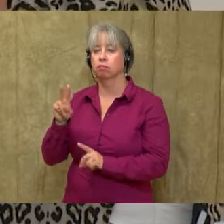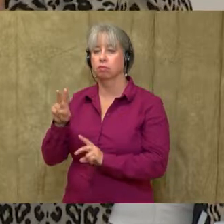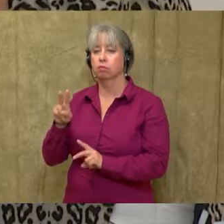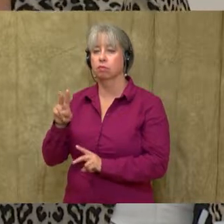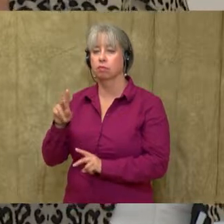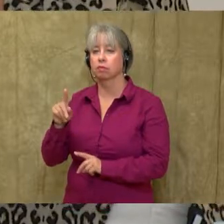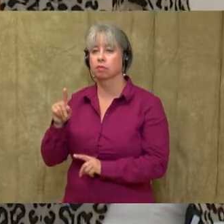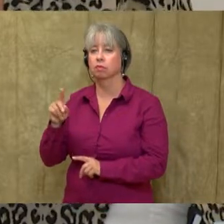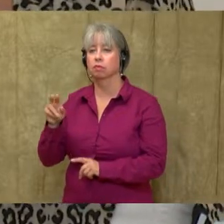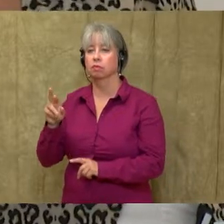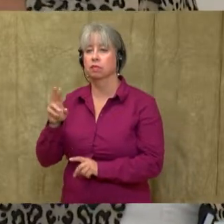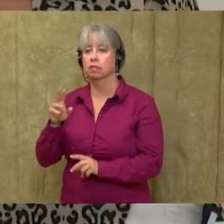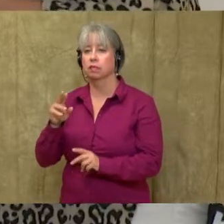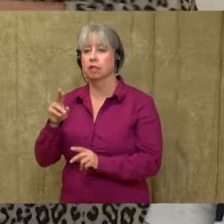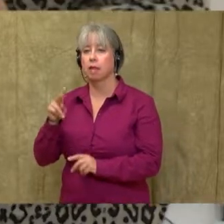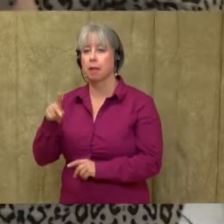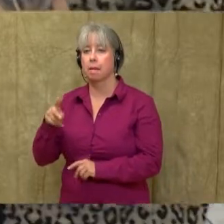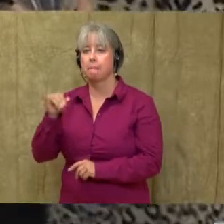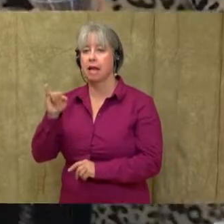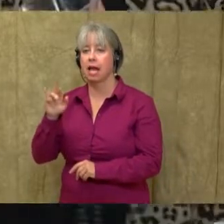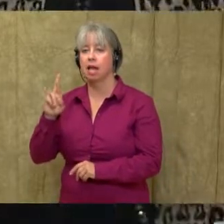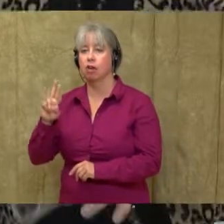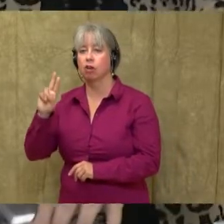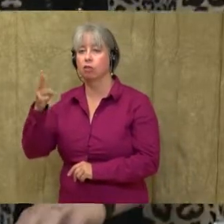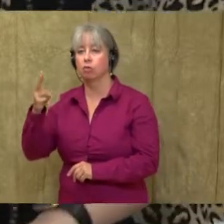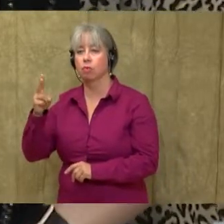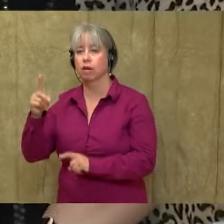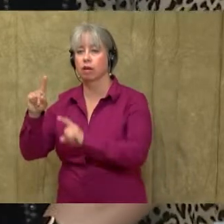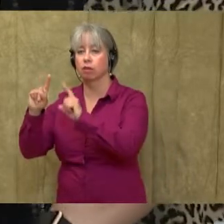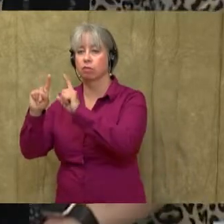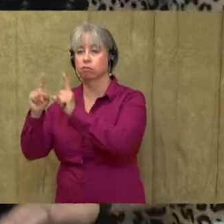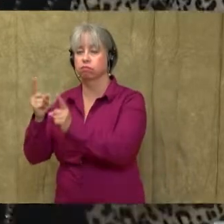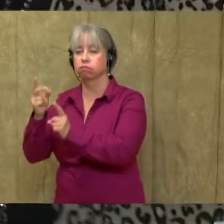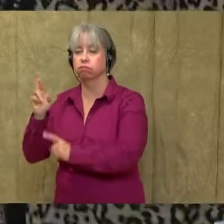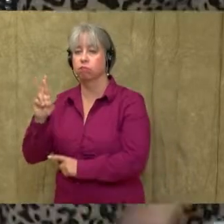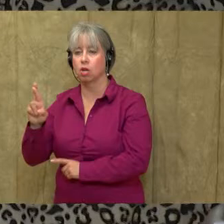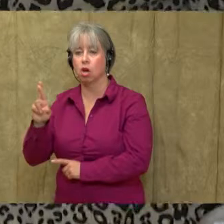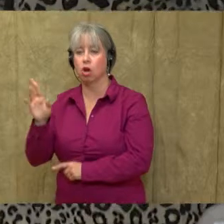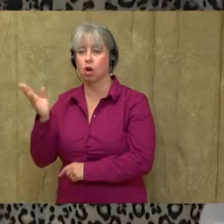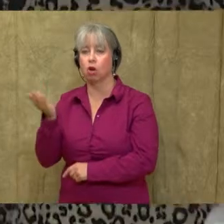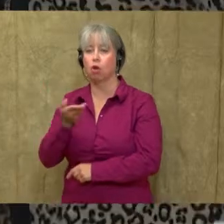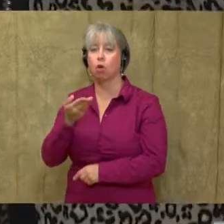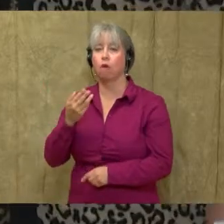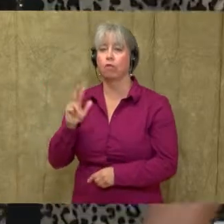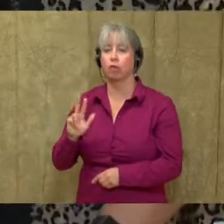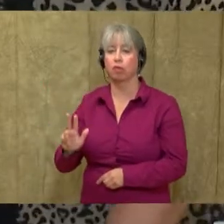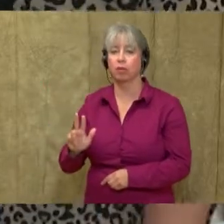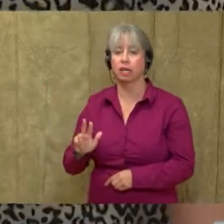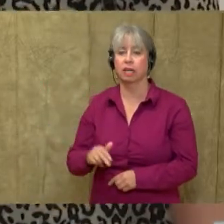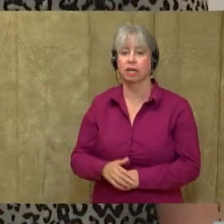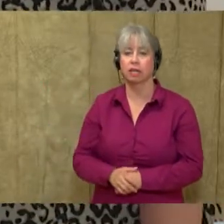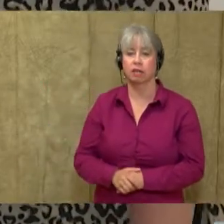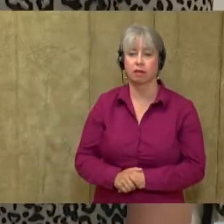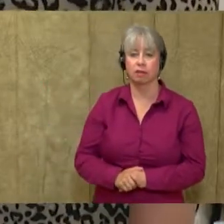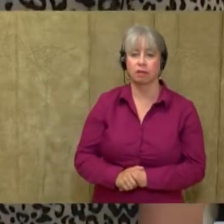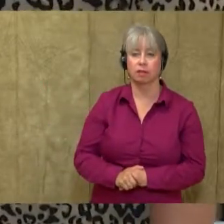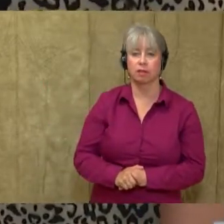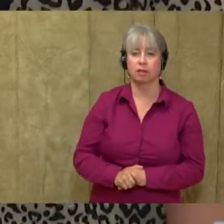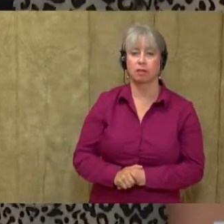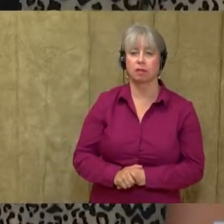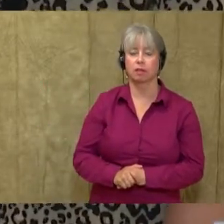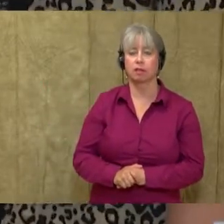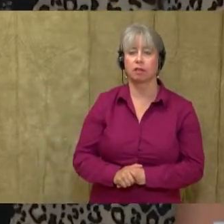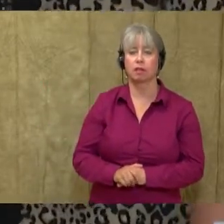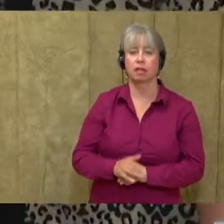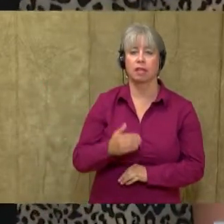r over 3. Okay, I'm going to put these down just for a second so I can show you. All right, so now I have my 2 out front here, still